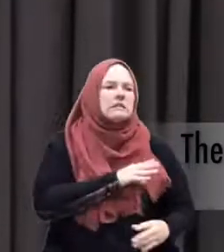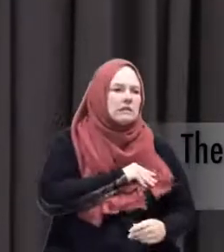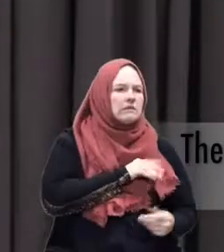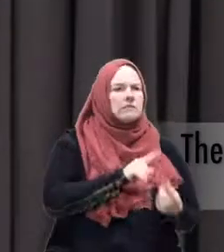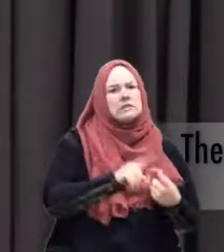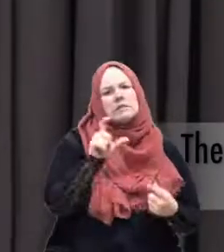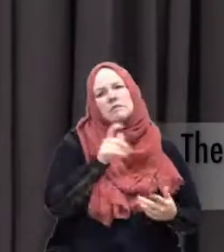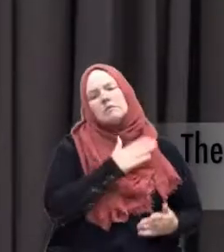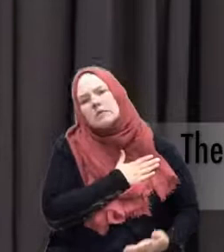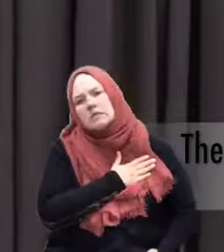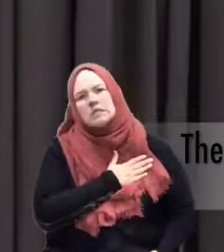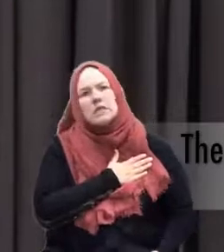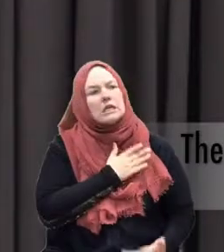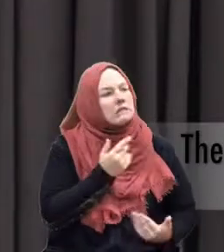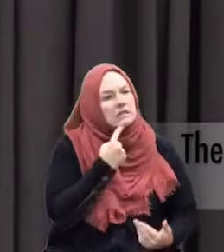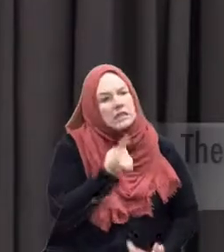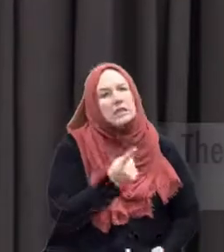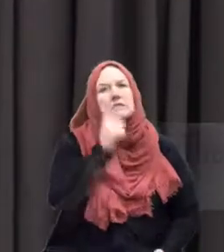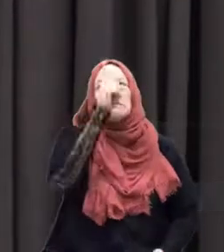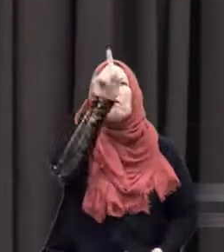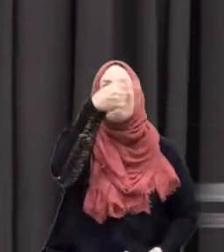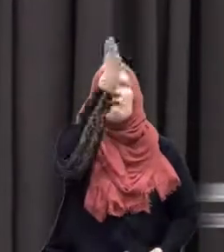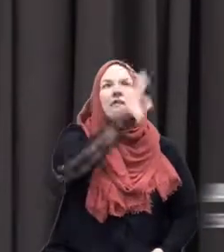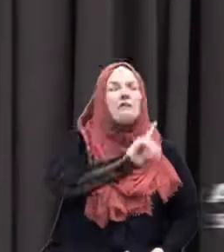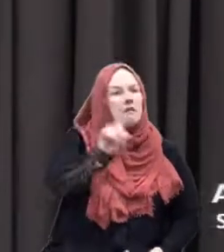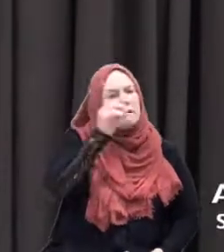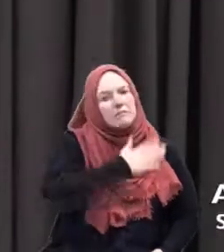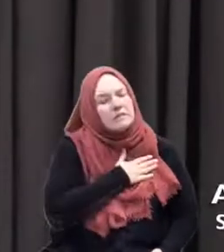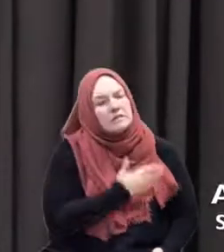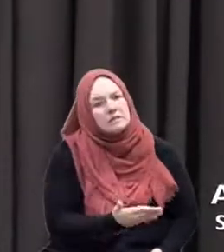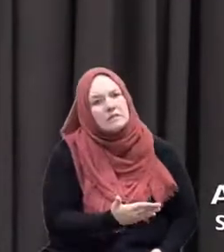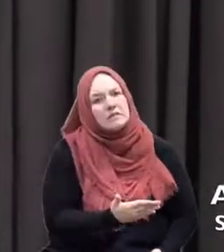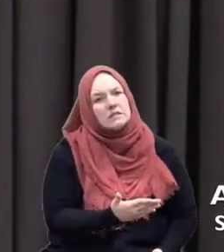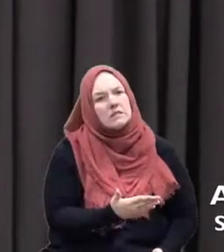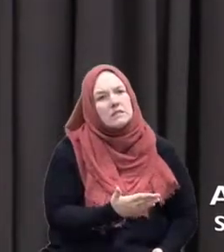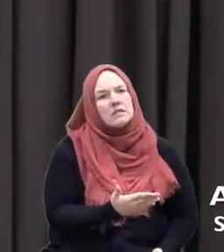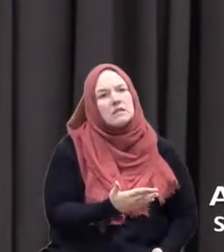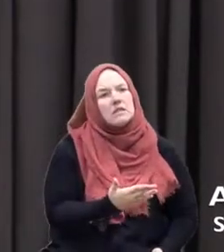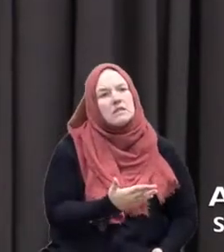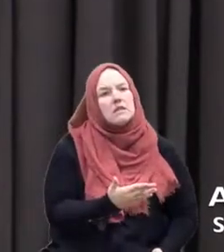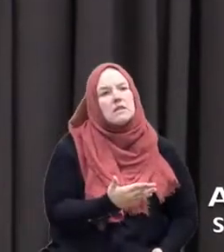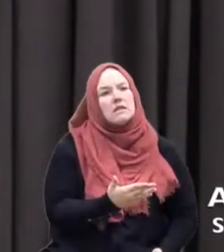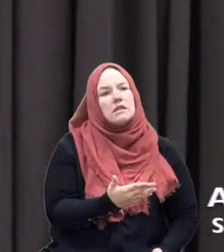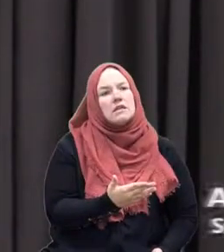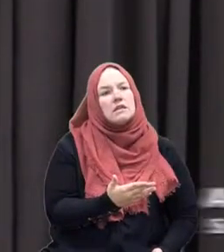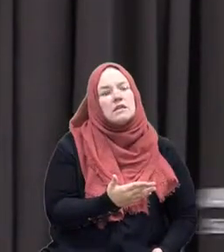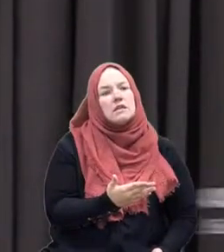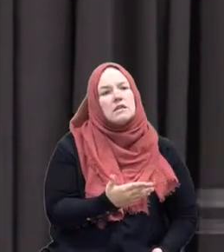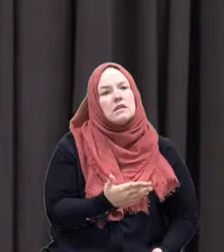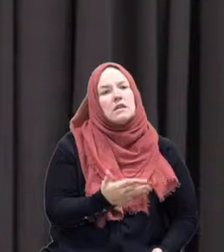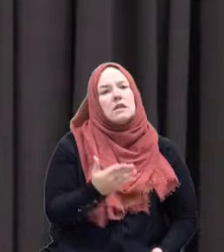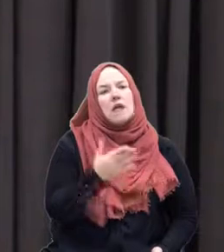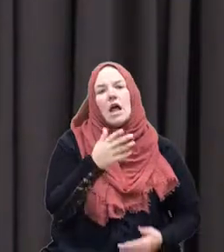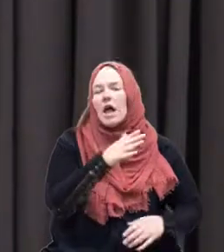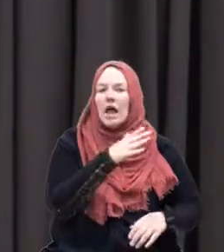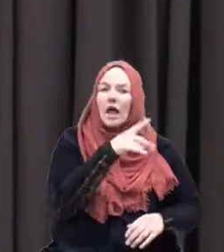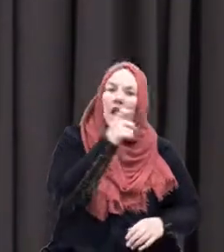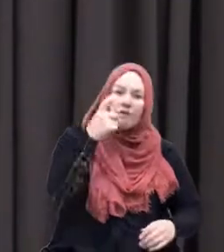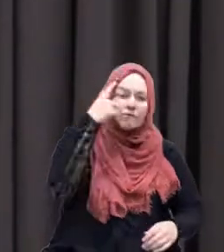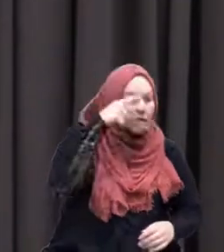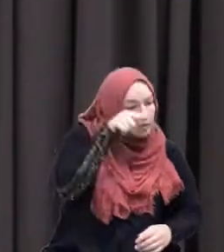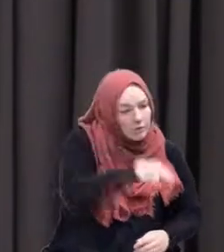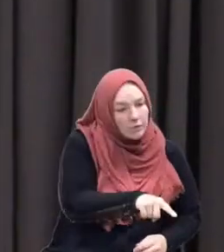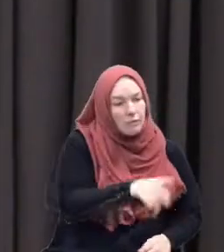minute, telling him, my uncle, just say it, say La ilaha illallah. I will use it to argue before